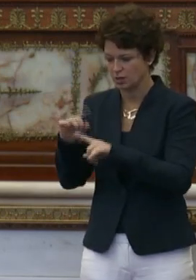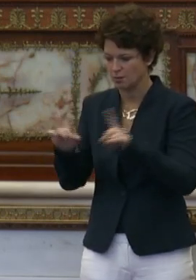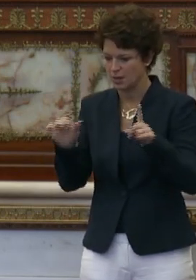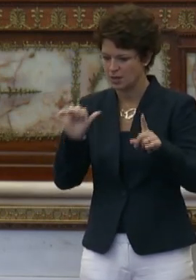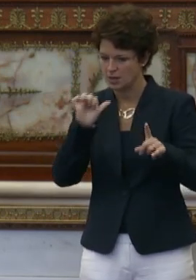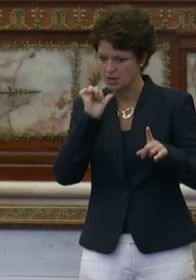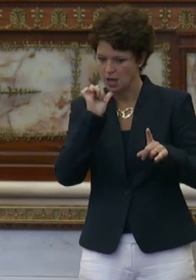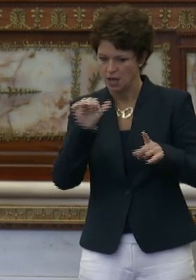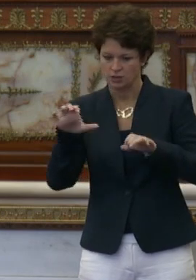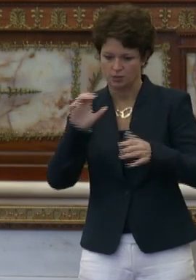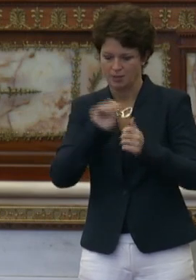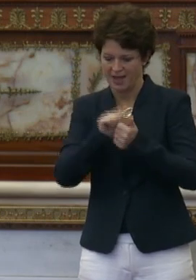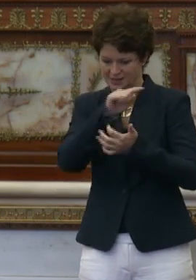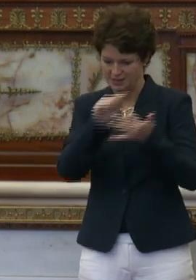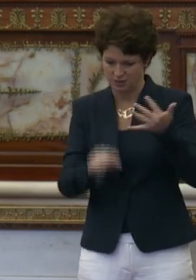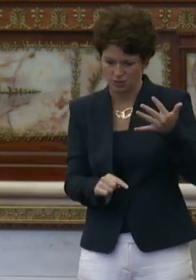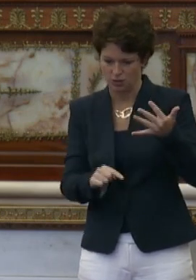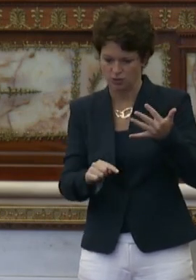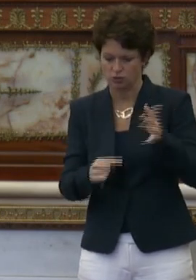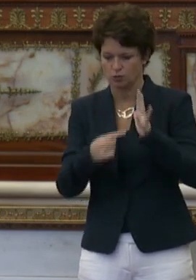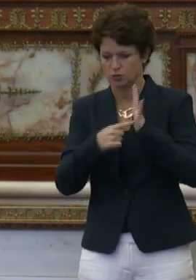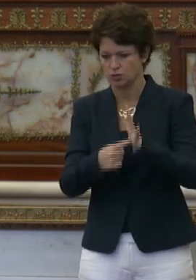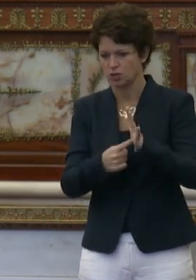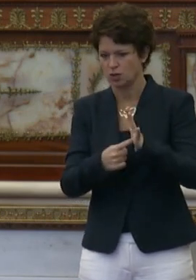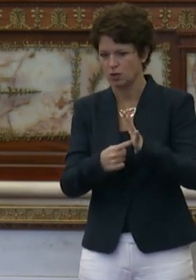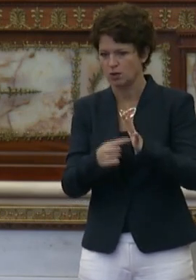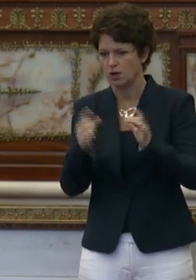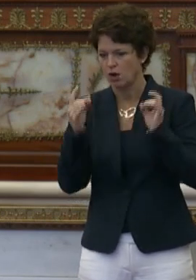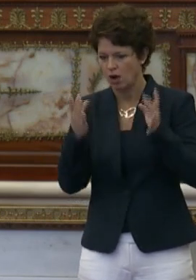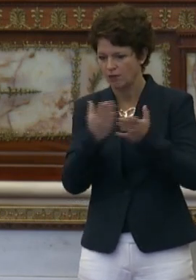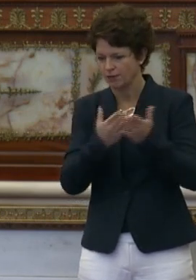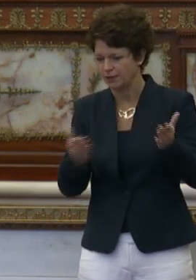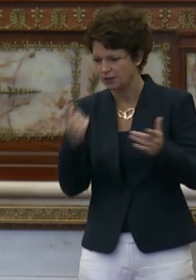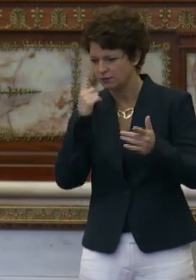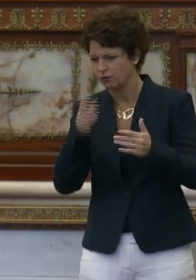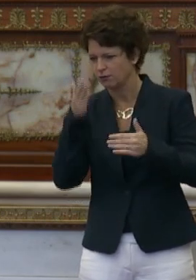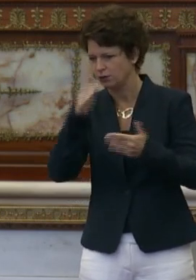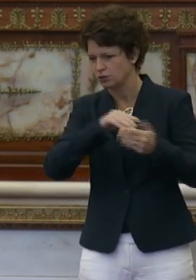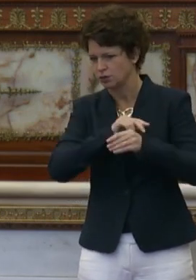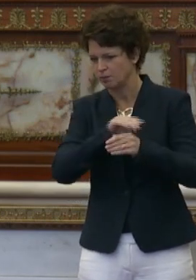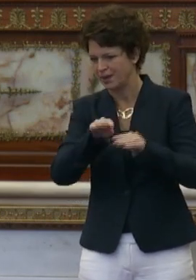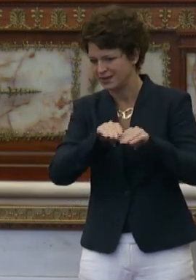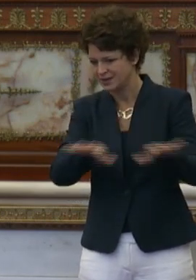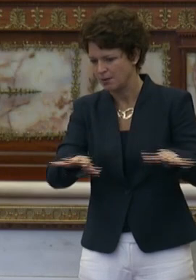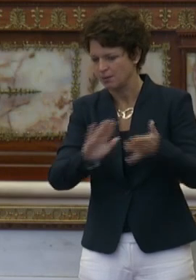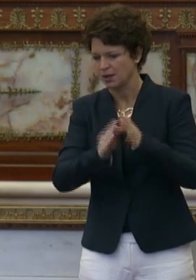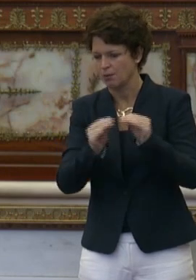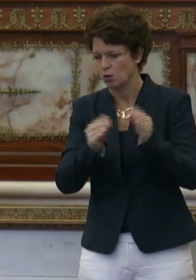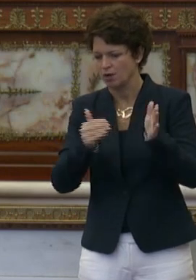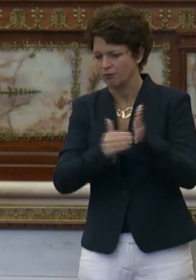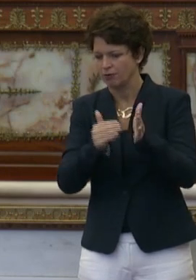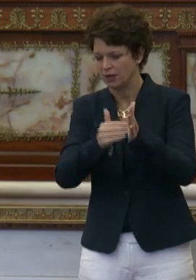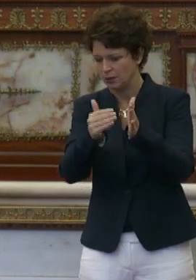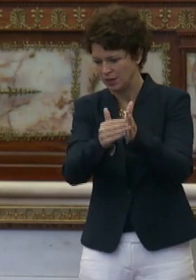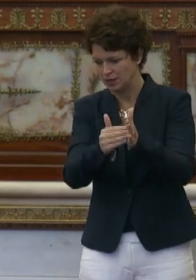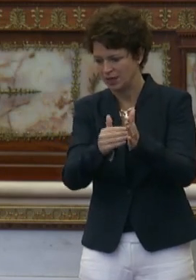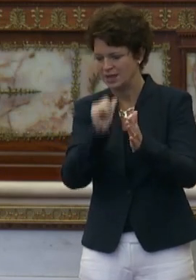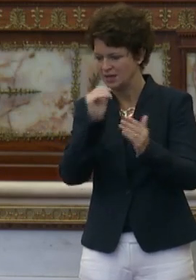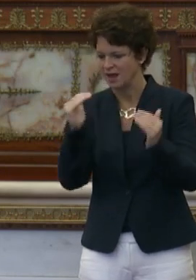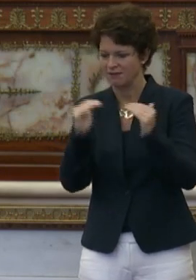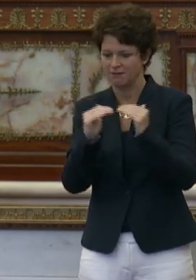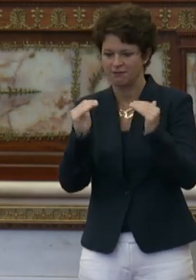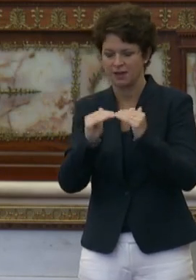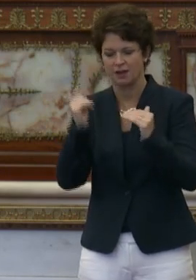so will set a terrible precedent for future pandemics that will only become more frequent and mounting despair on